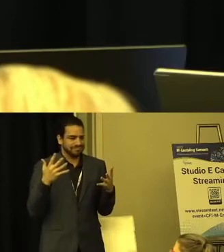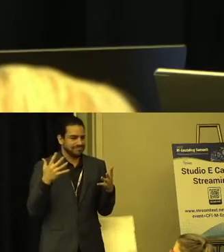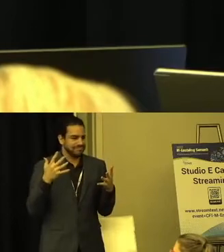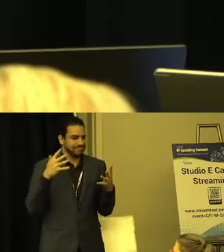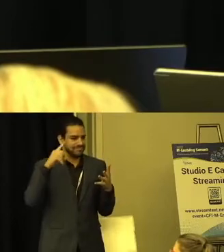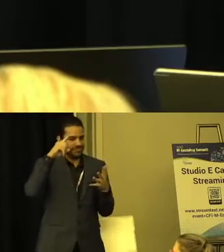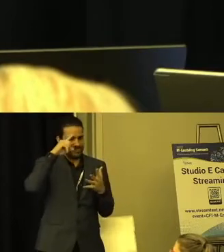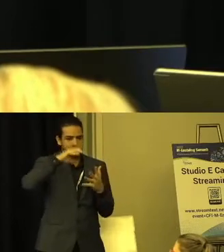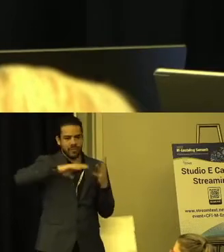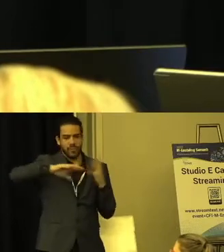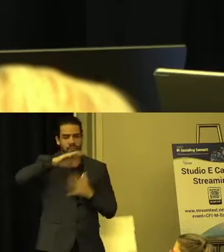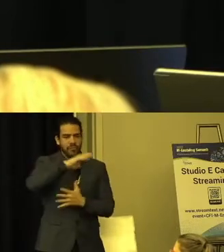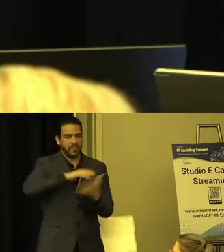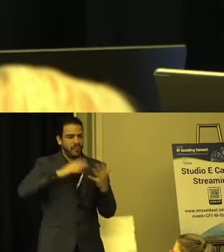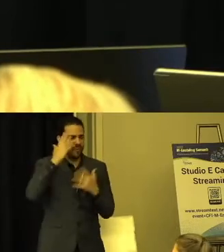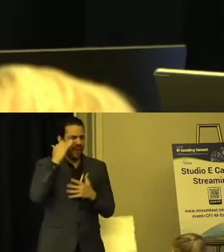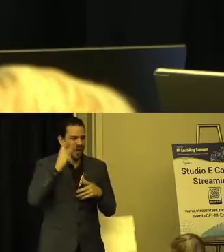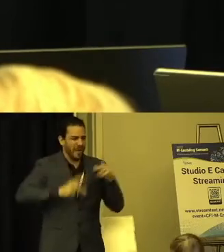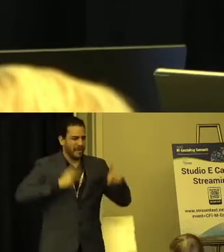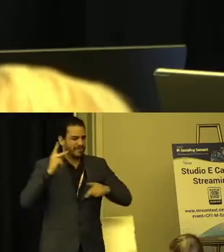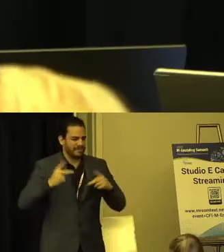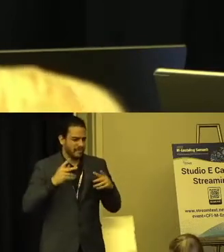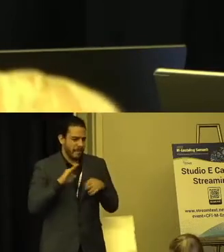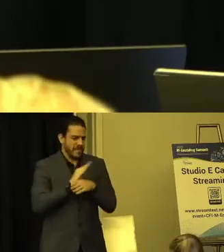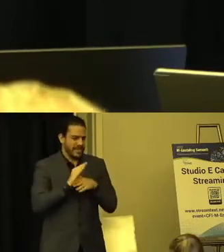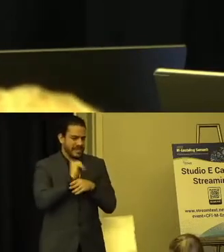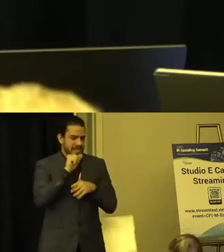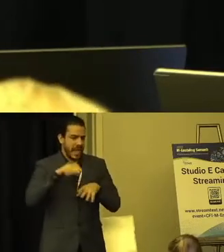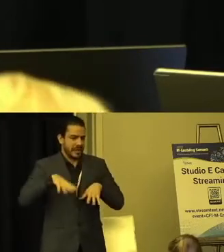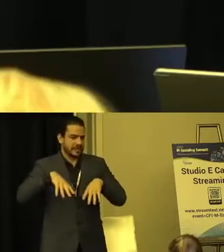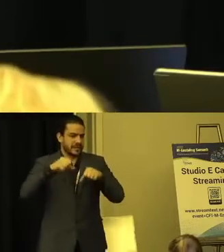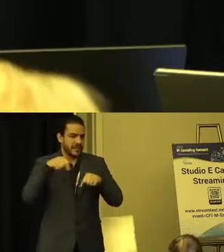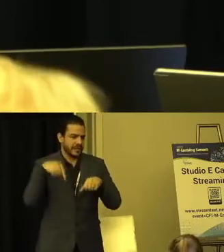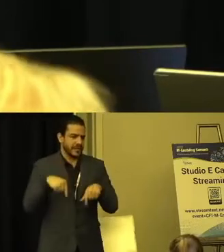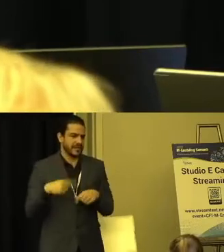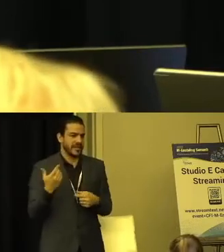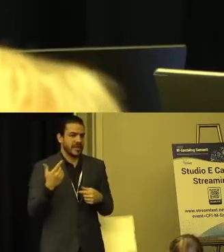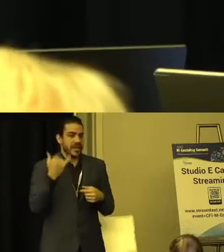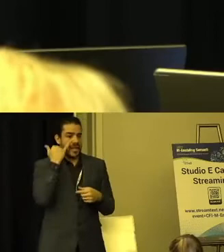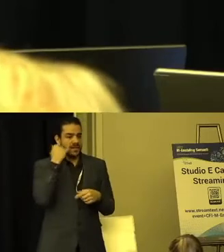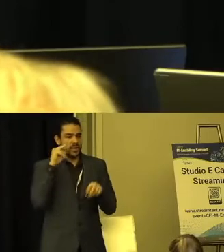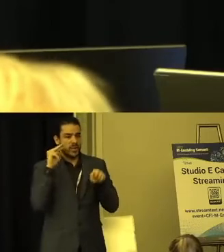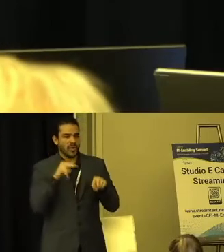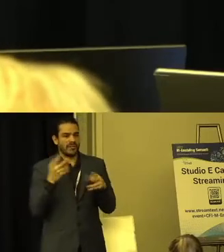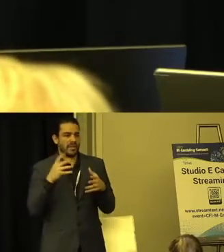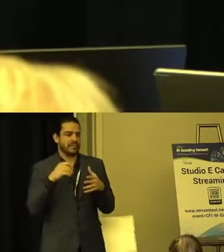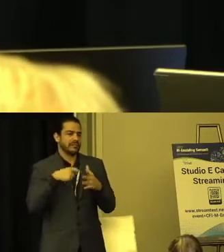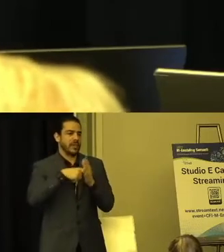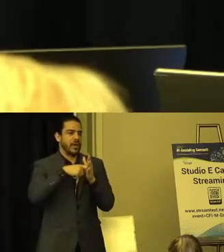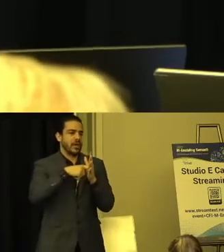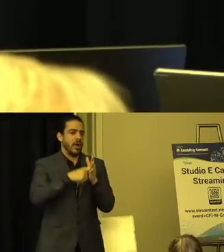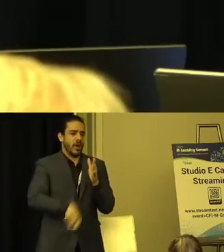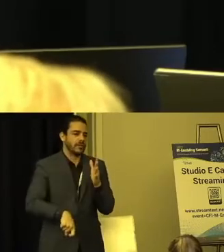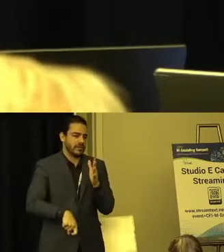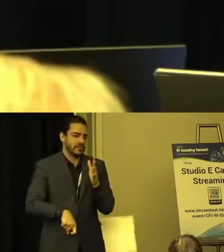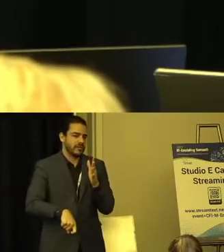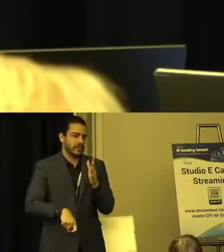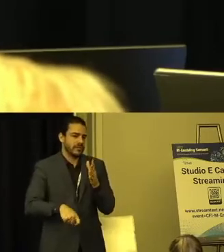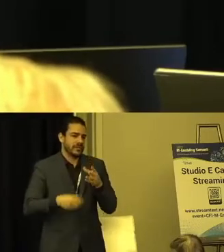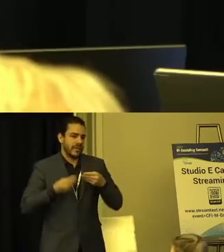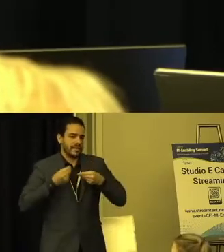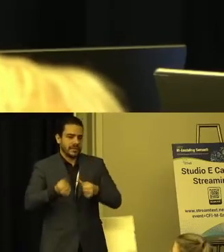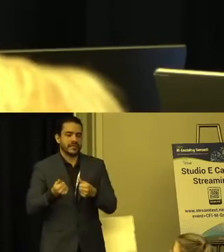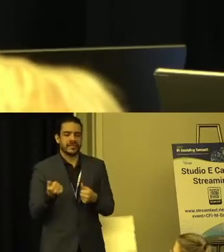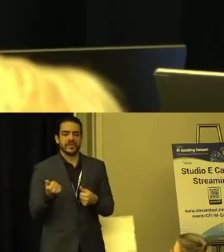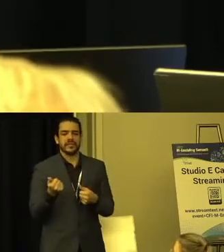why businesses haven't taken up on this more when they're looking at cost efficiencies, efficiencies of scale with production of